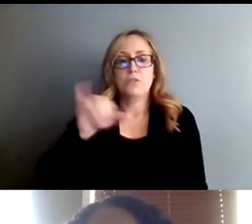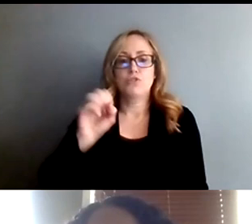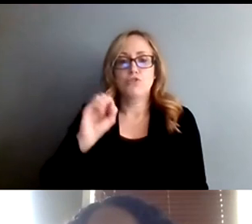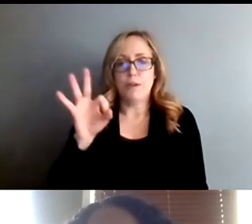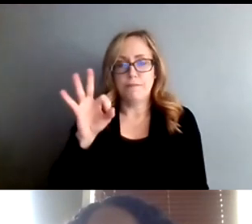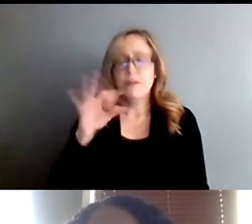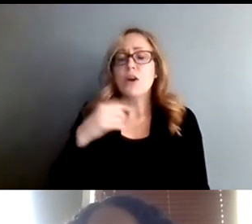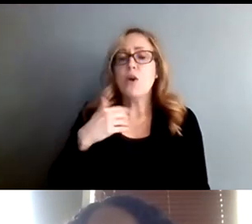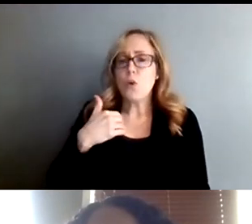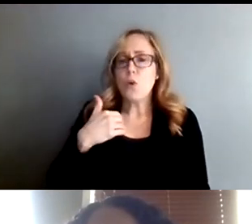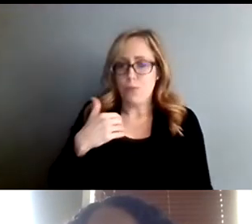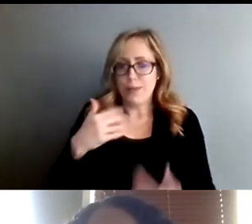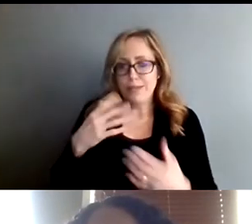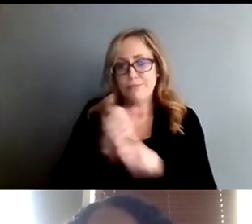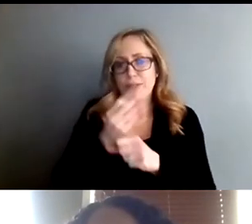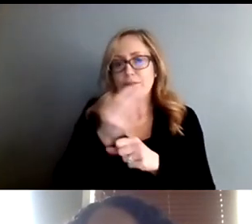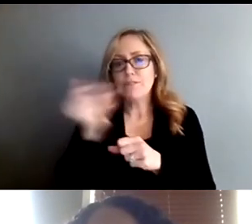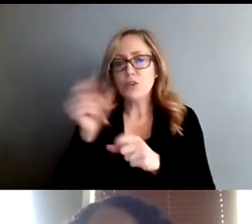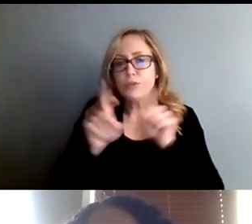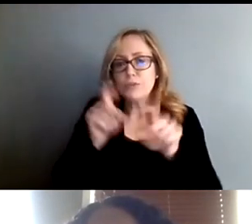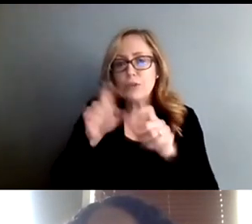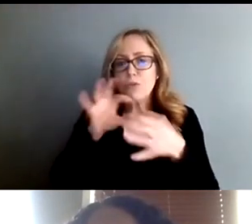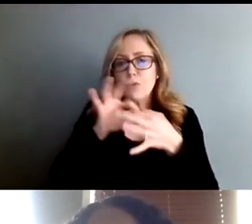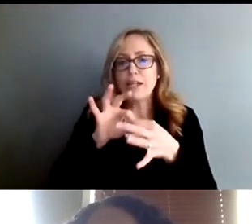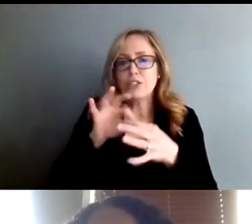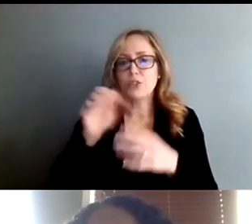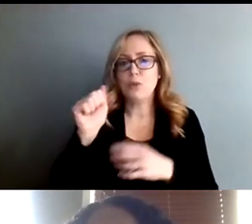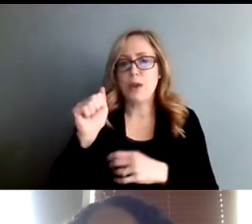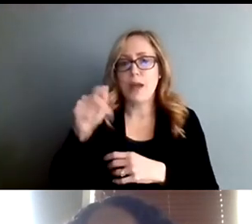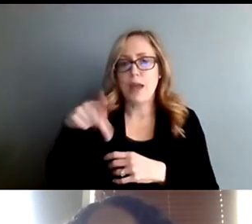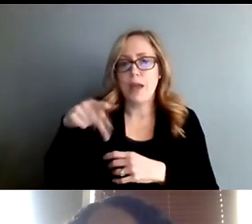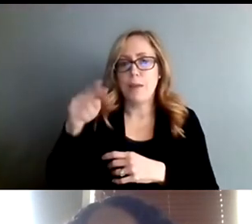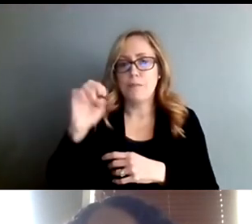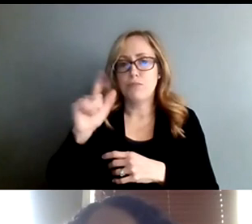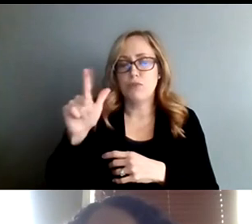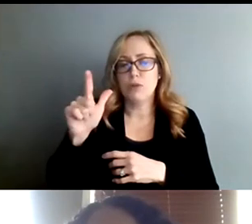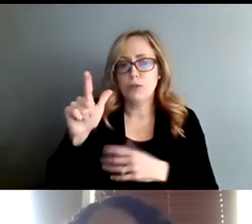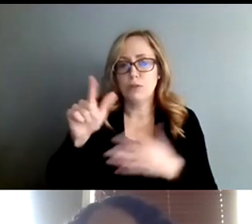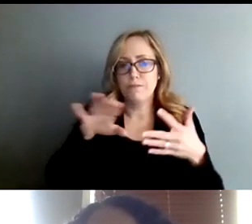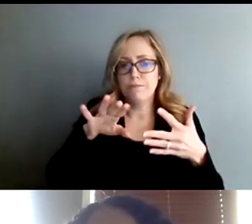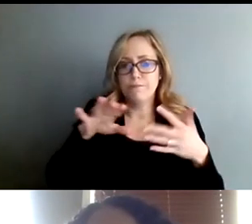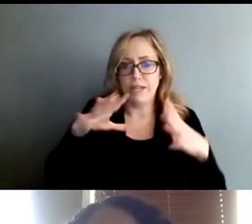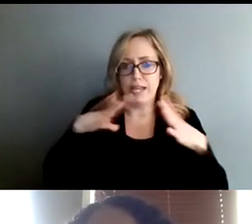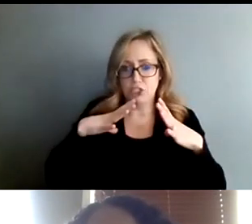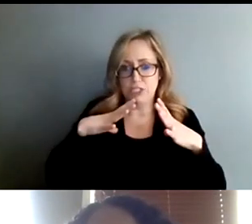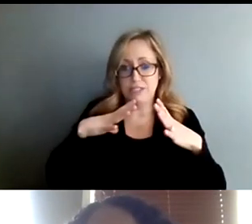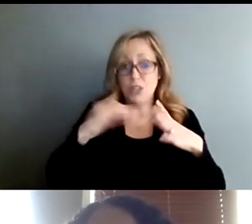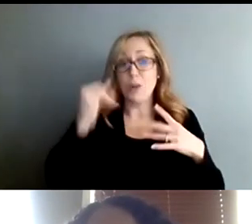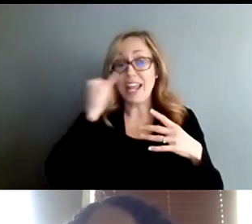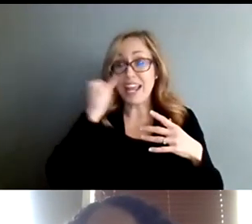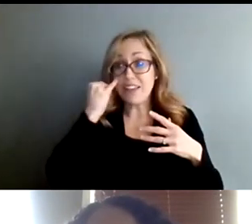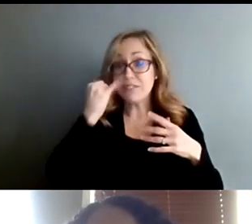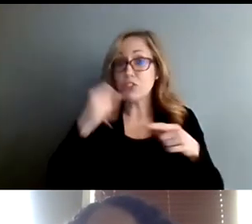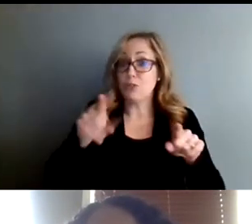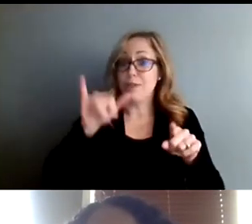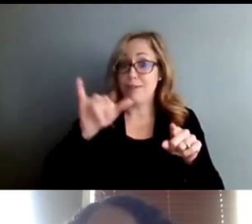about April vacation and if there'll be requirements about quarantining for families that decide to travel over April vacation.